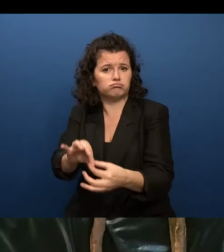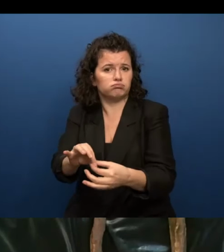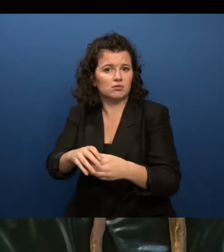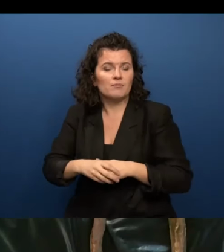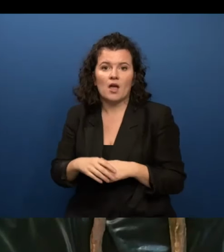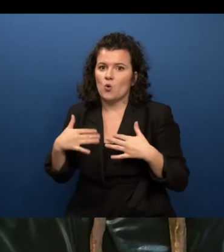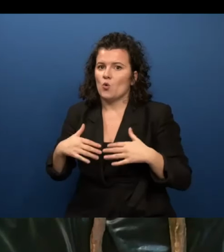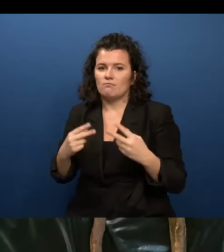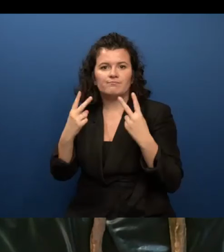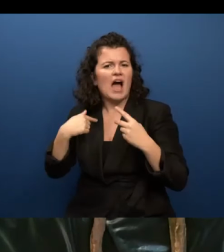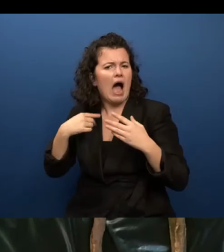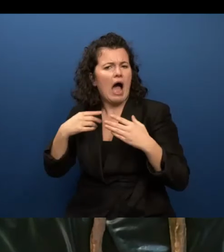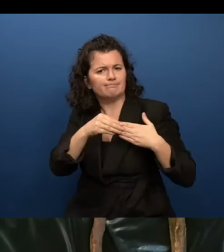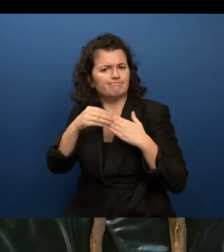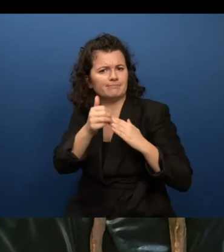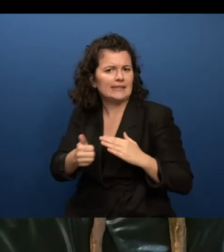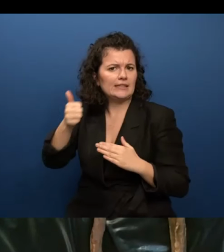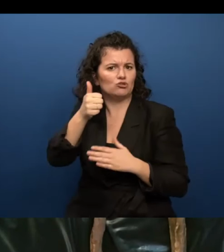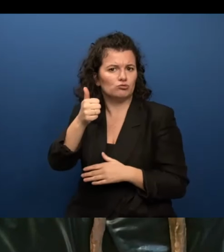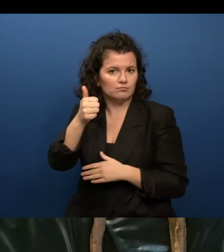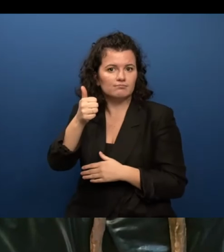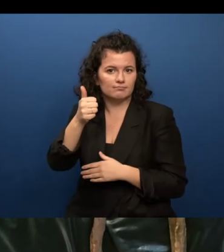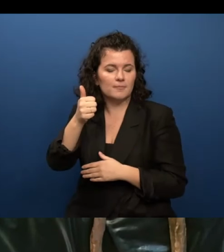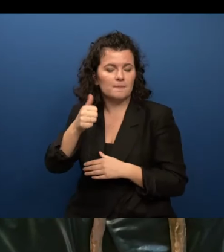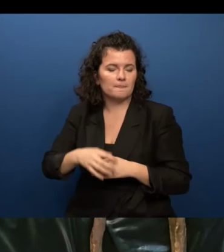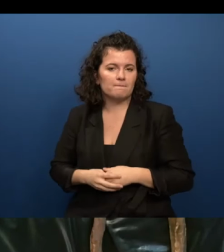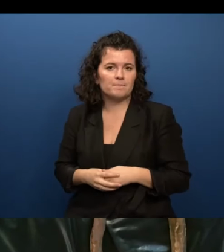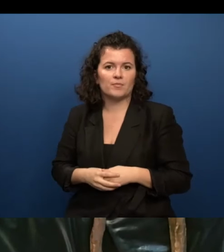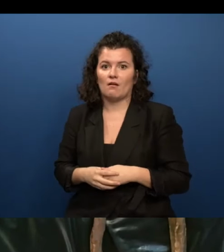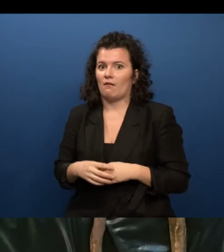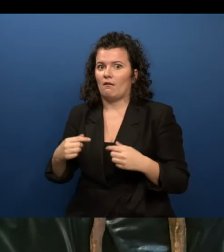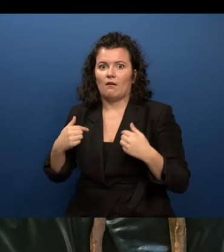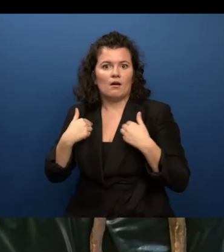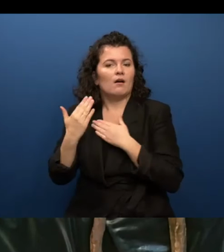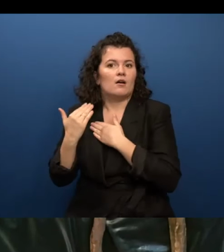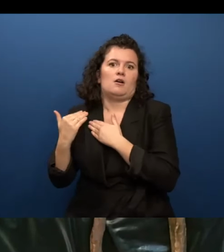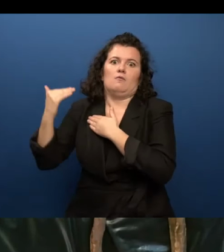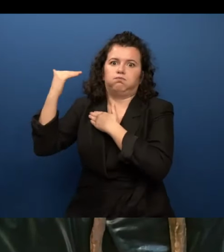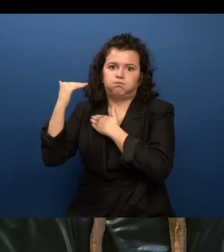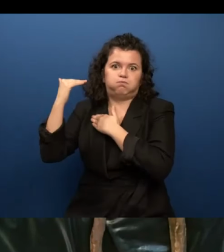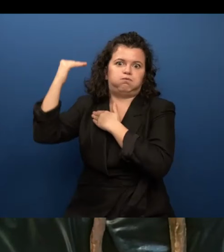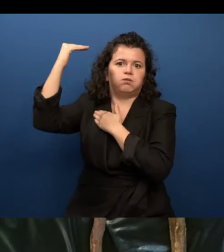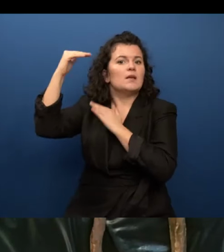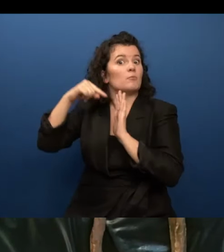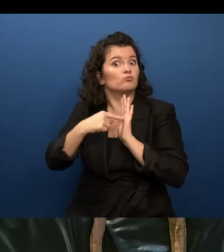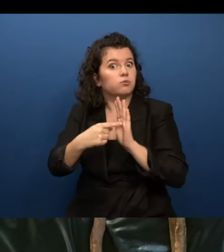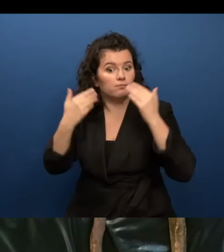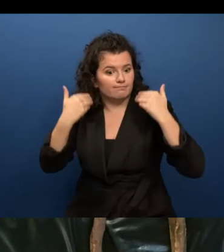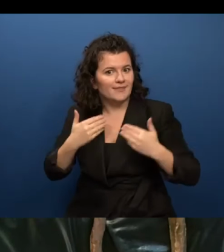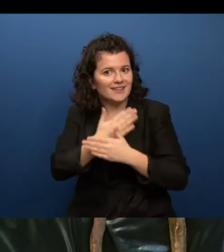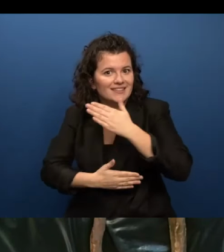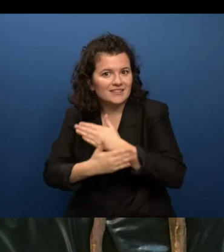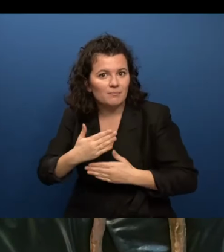role, being a leader, and again, being one of the person with disability from the community, I've not been